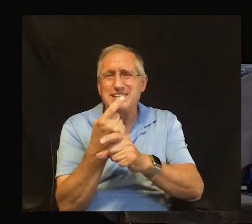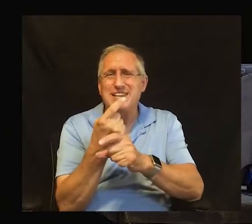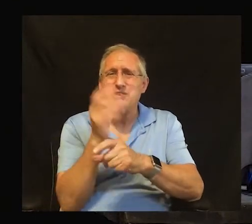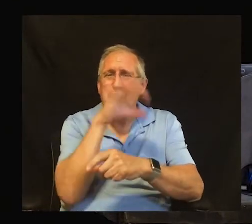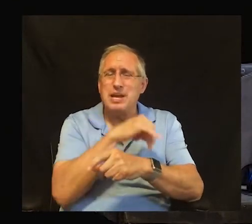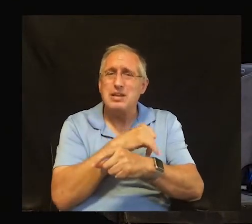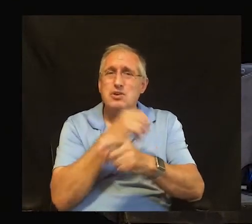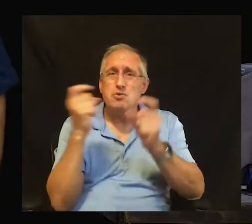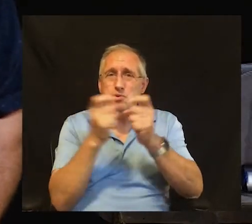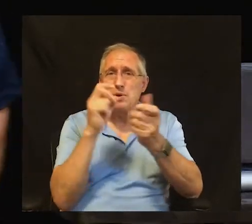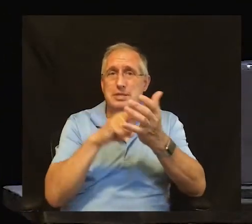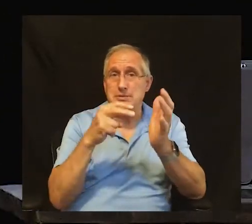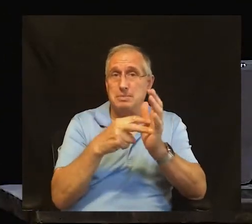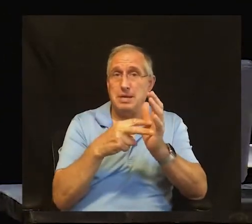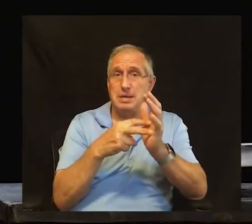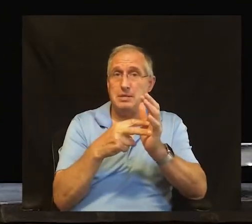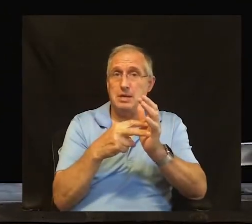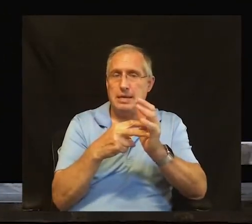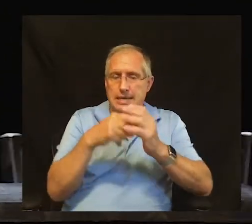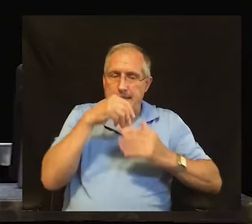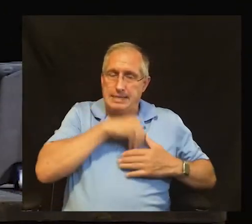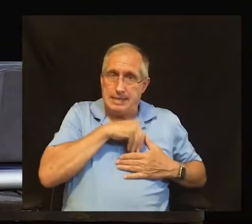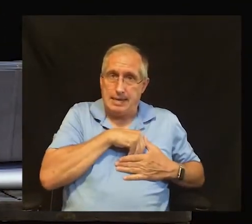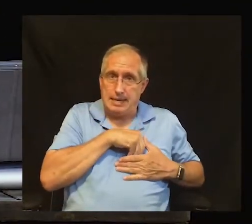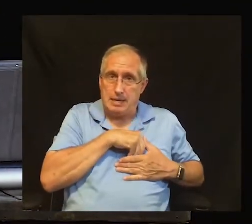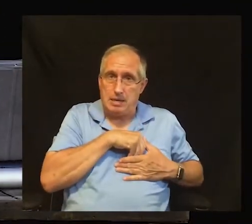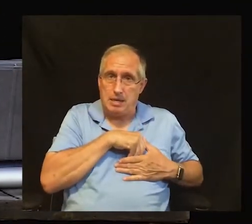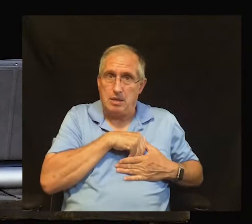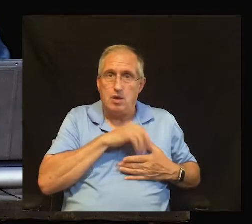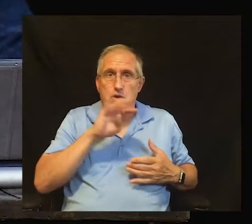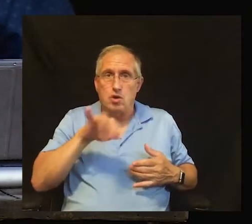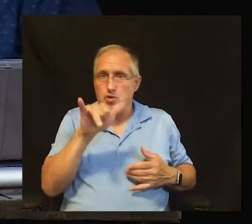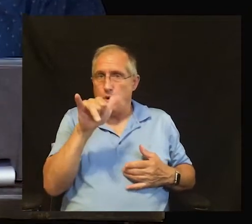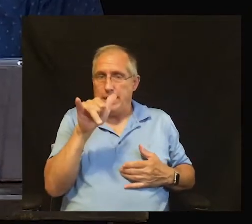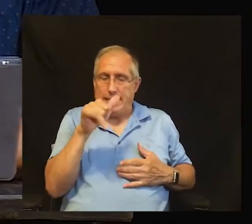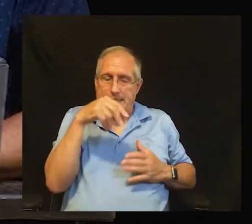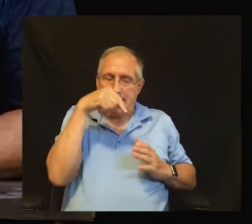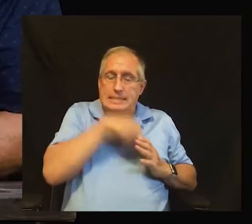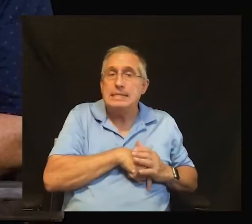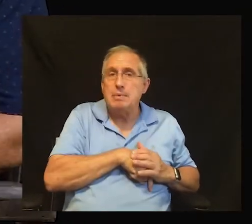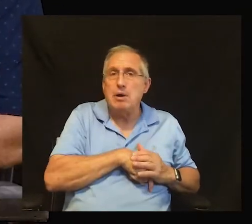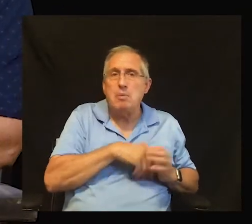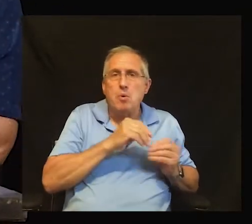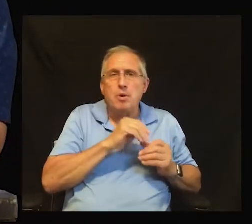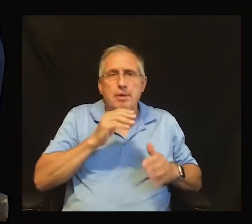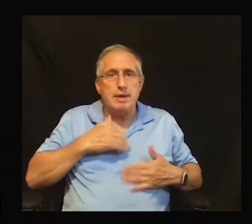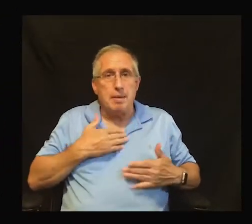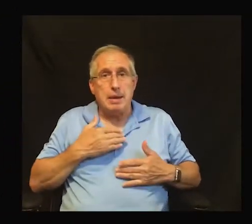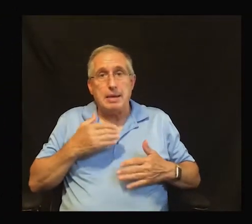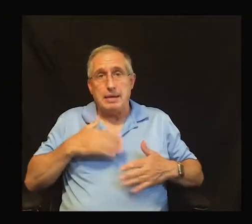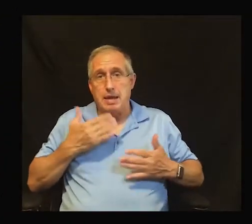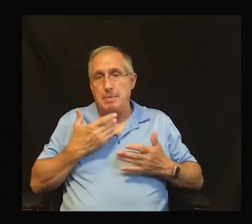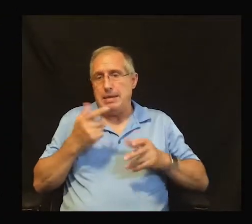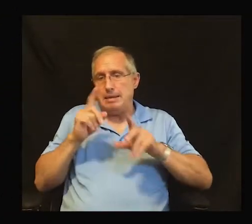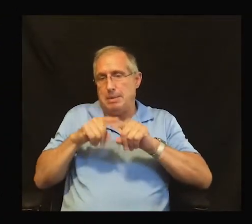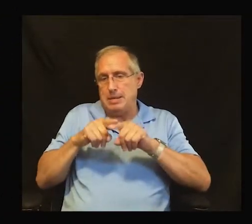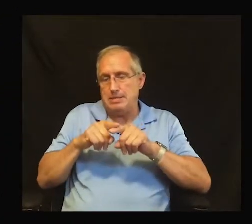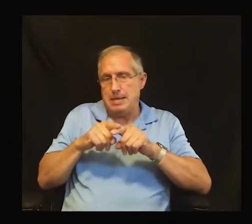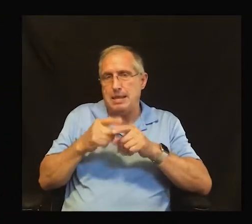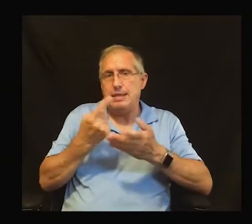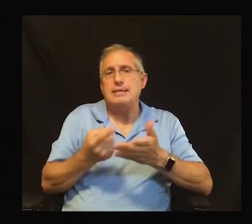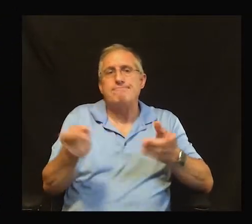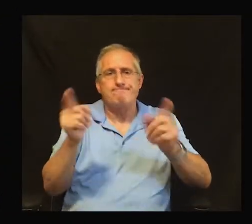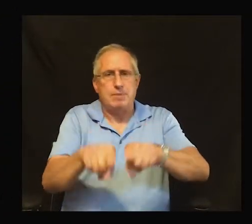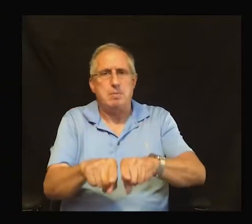strange. No, to rejoice means there's way down deep inside, there's this joy that runs deeper than happiness, because happiness